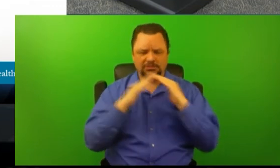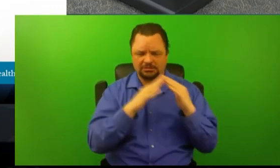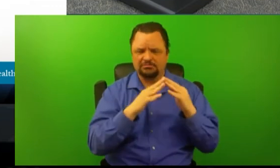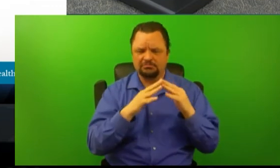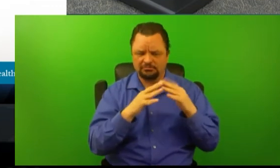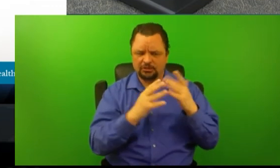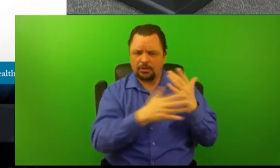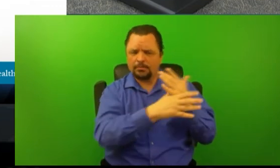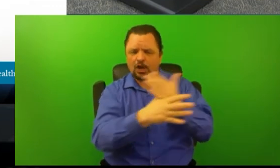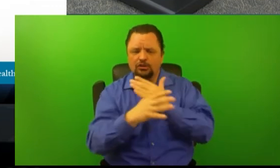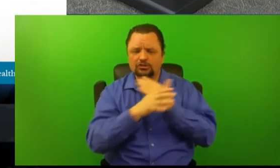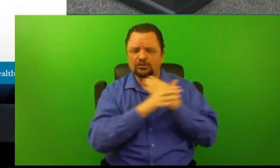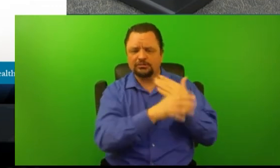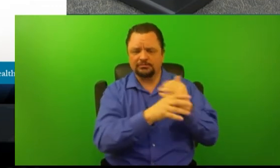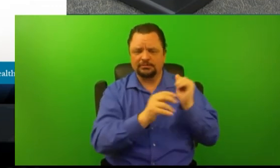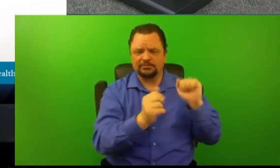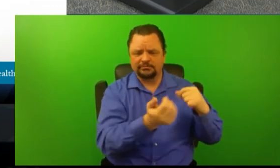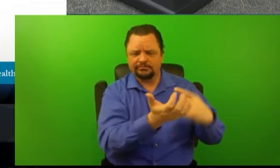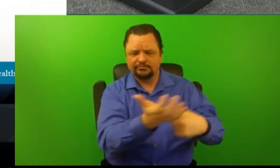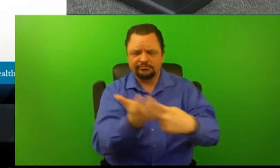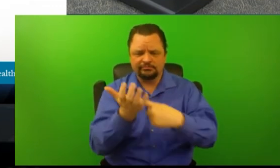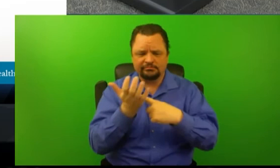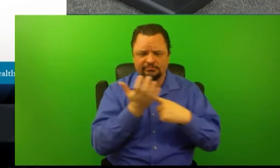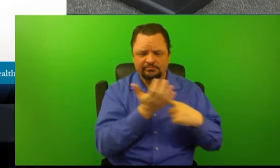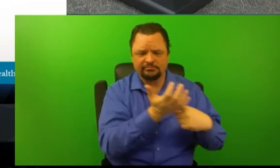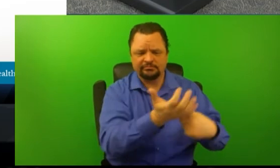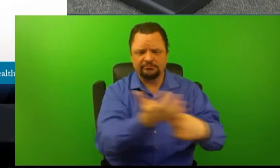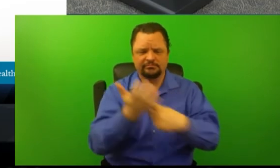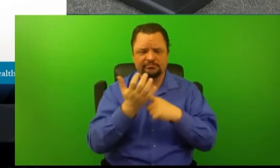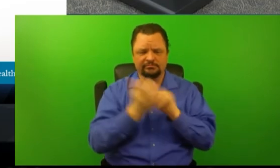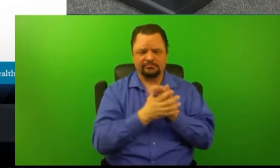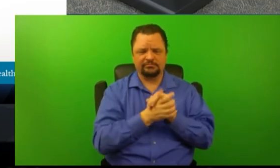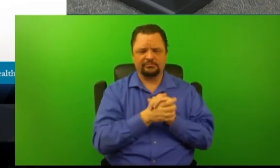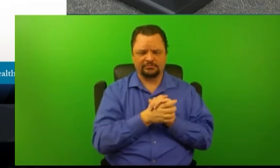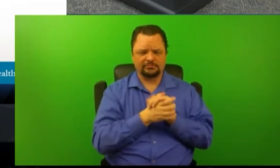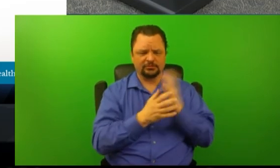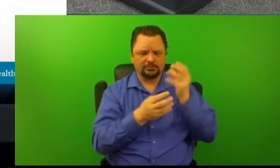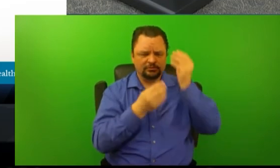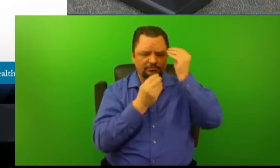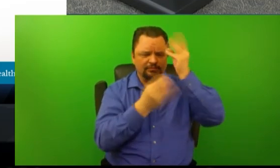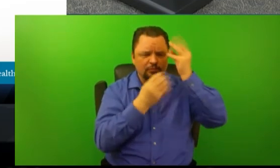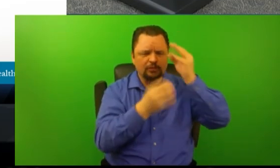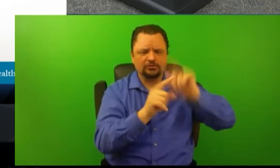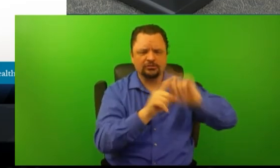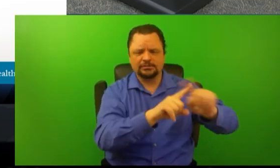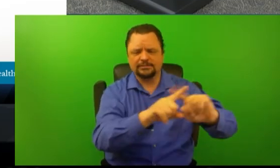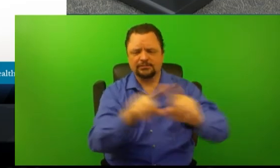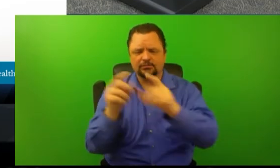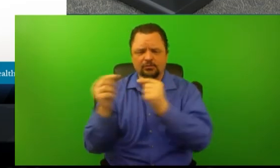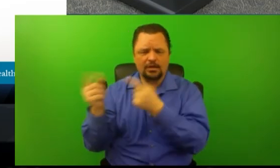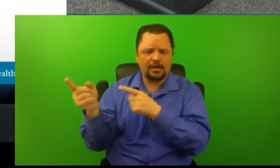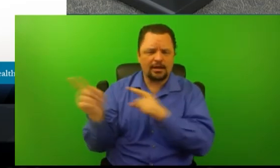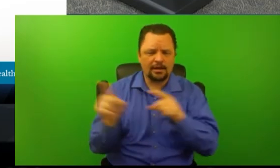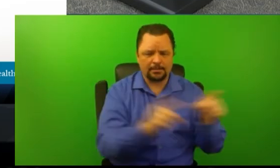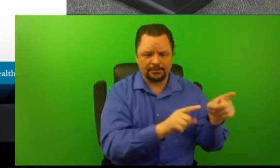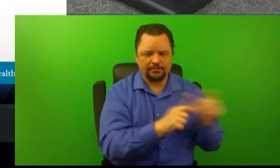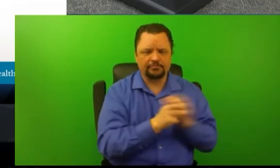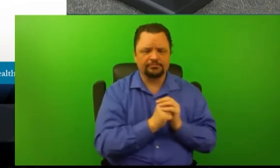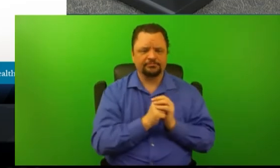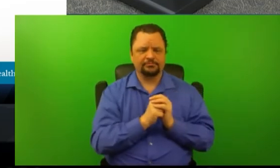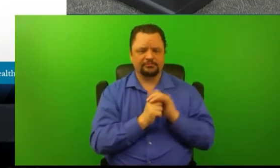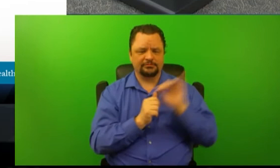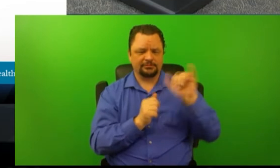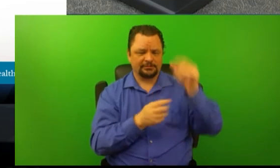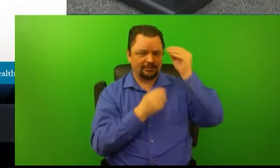do. We use the information from the CHA and the CHIP to find alignment with partners like our hospital partners